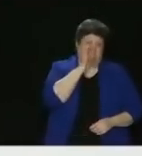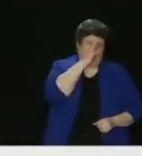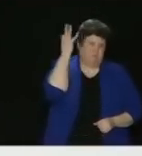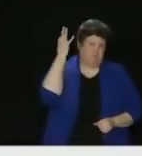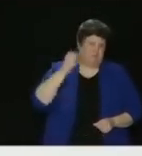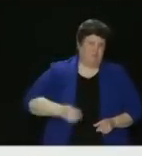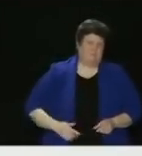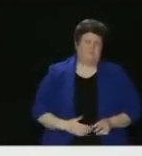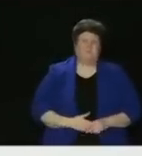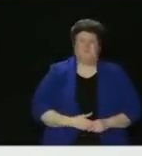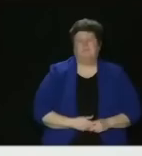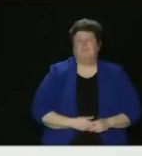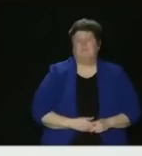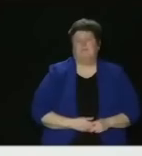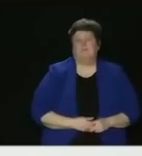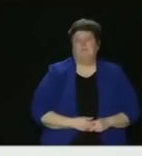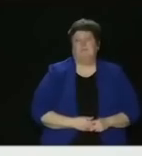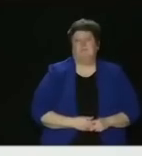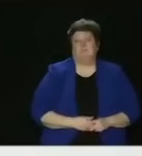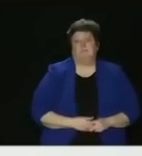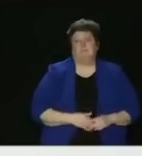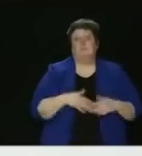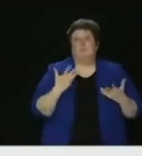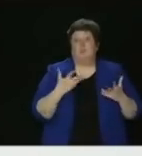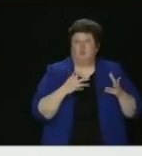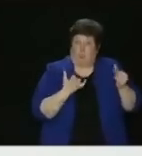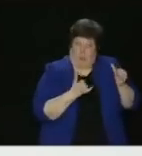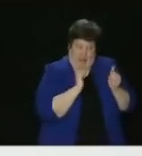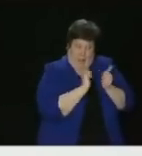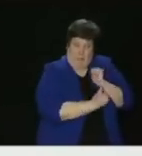Obviously, these rules apply across Canada,